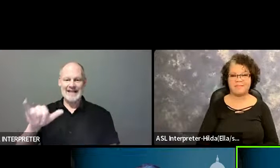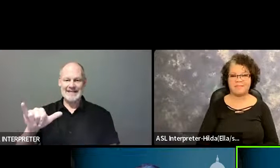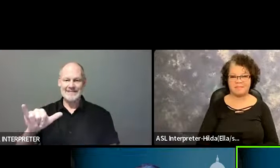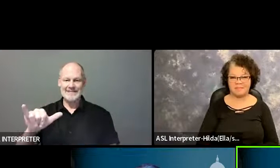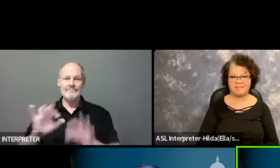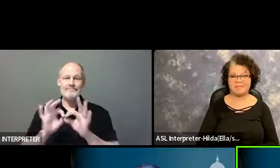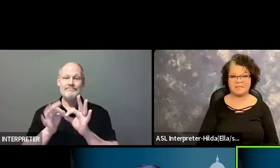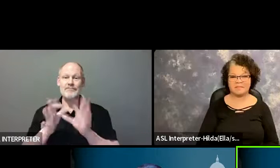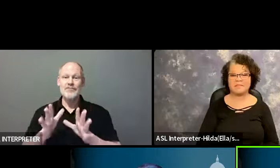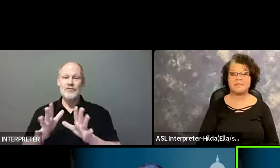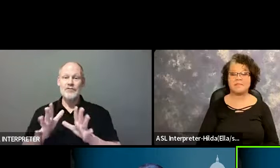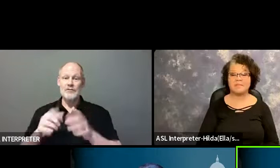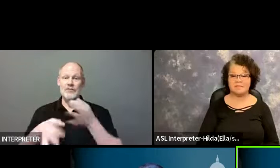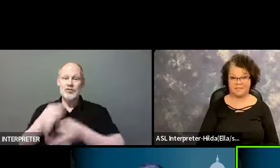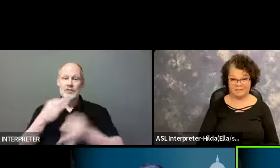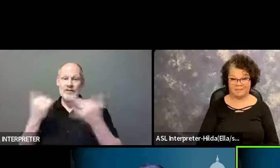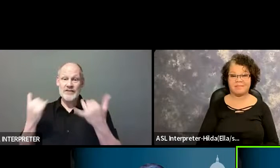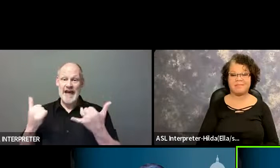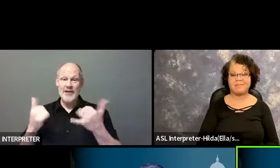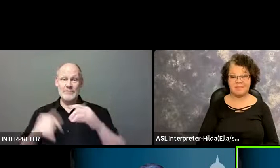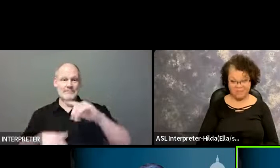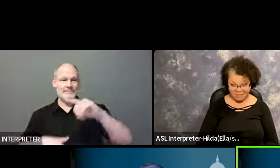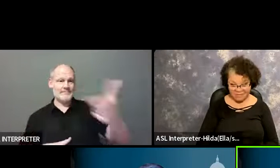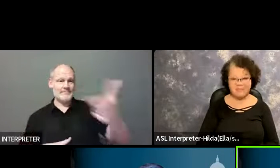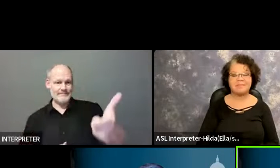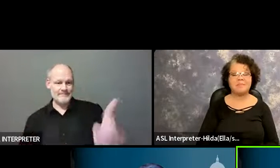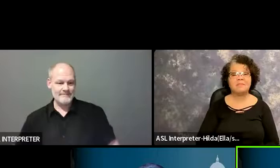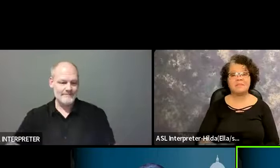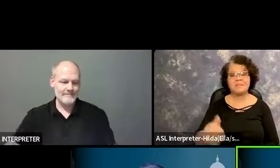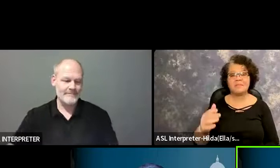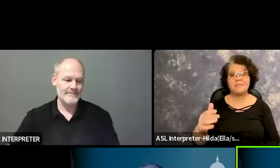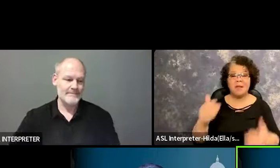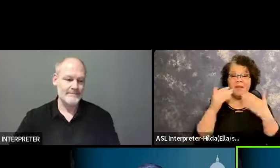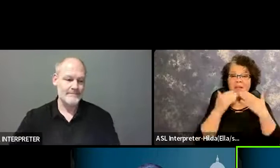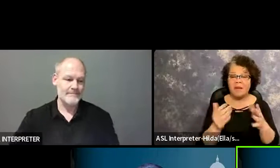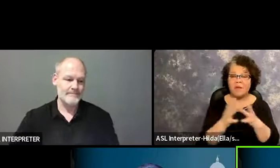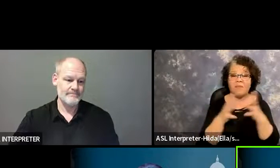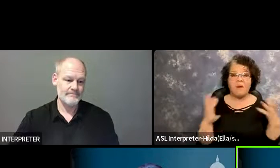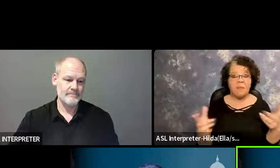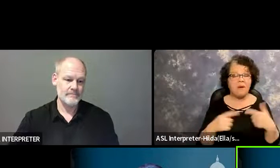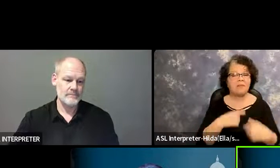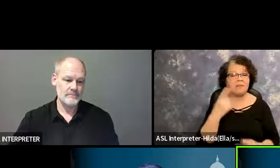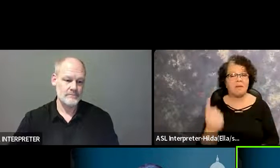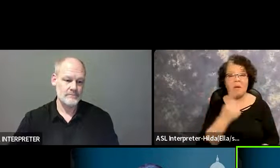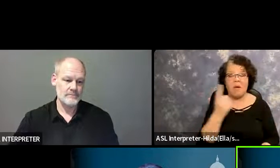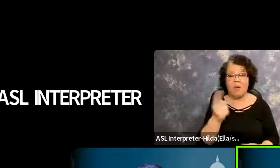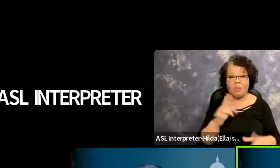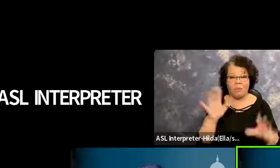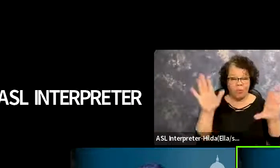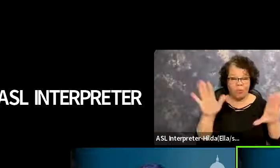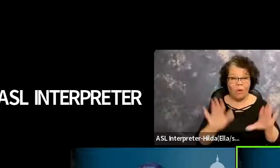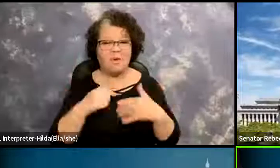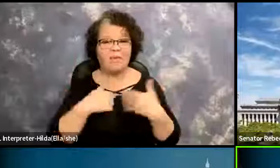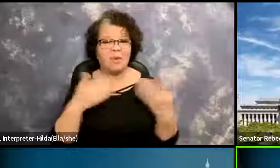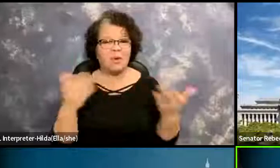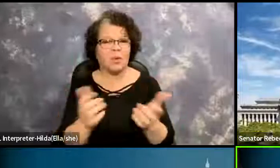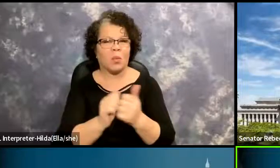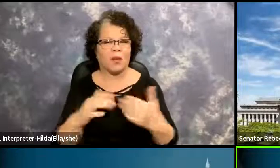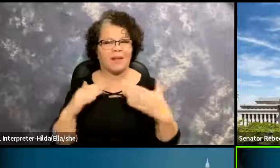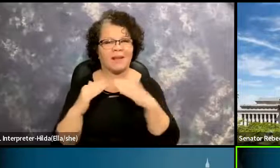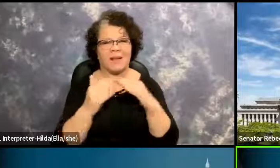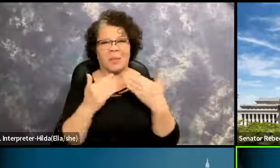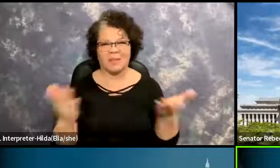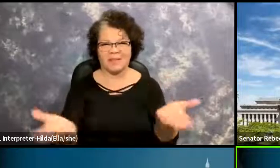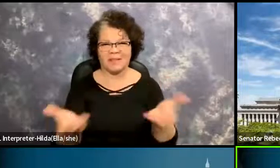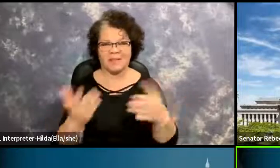Thank you so much. And it's always wonderful to be here with neighbors online. I am Representative